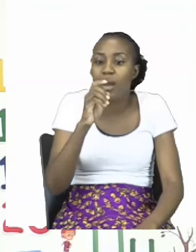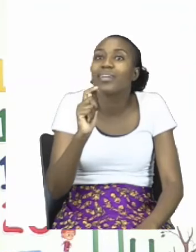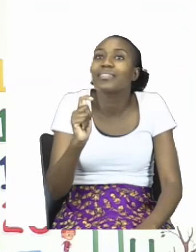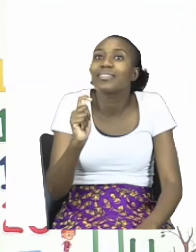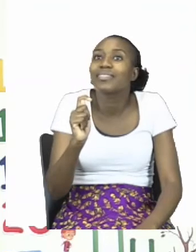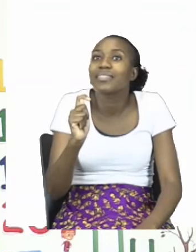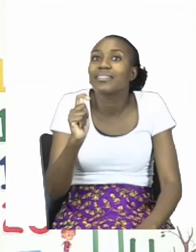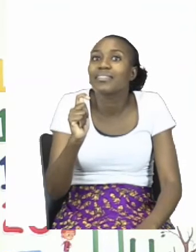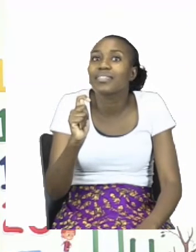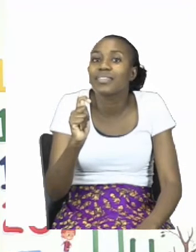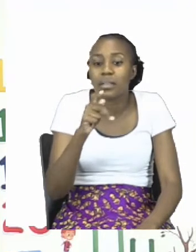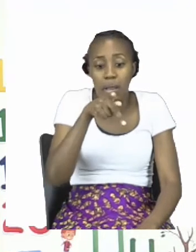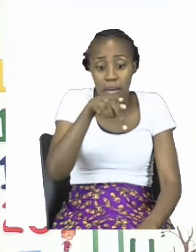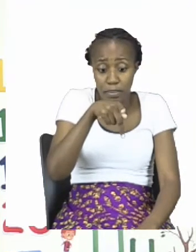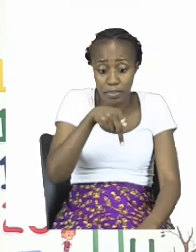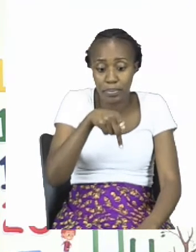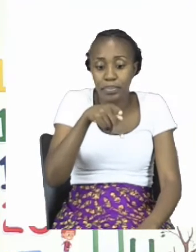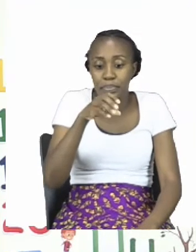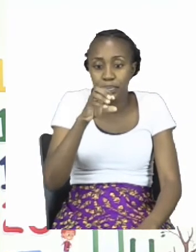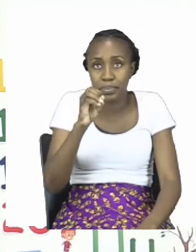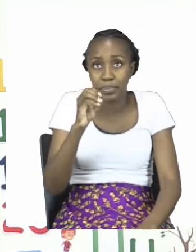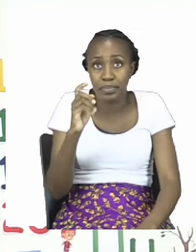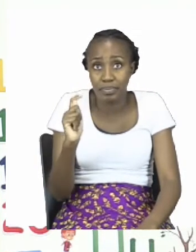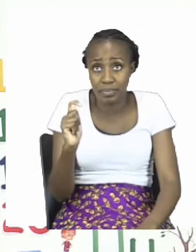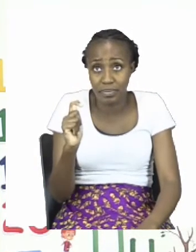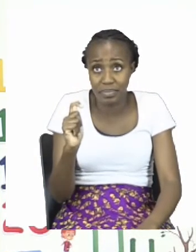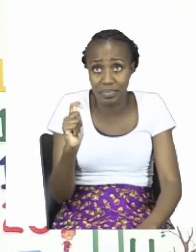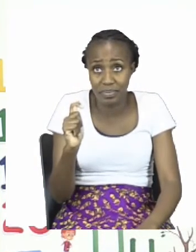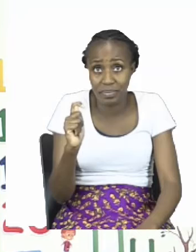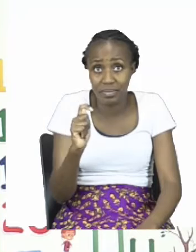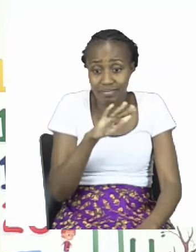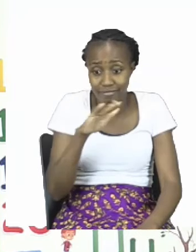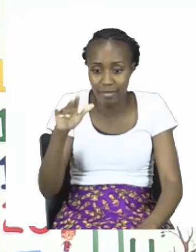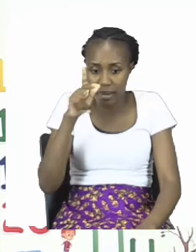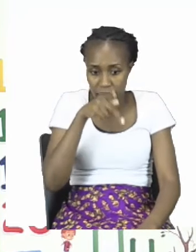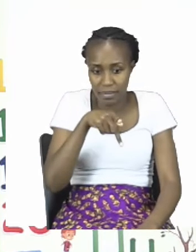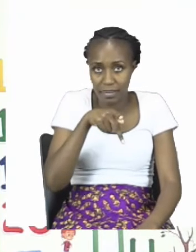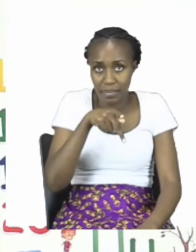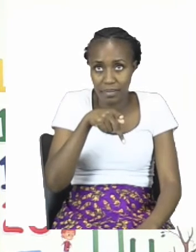pot. Pot. So let's sound it out together.